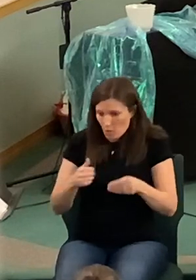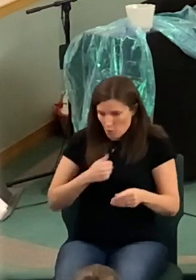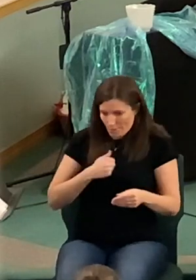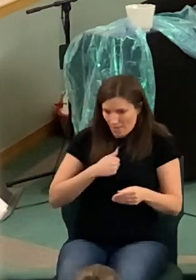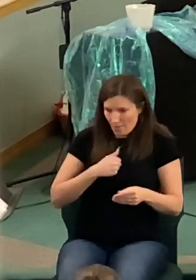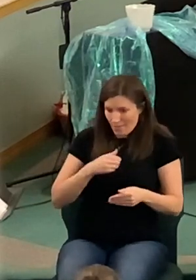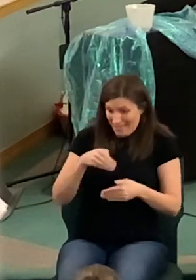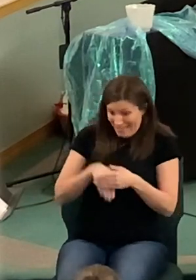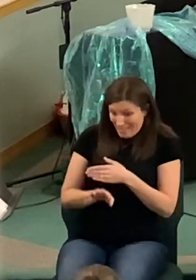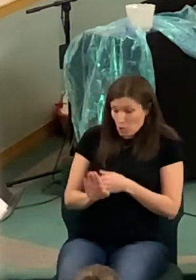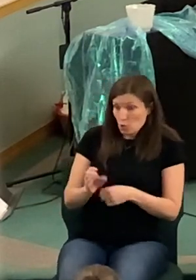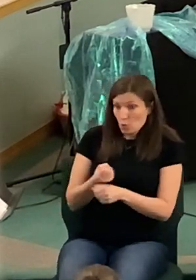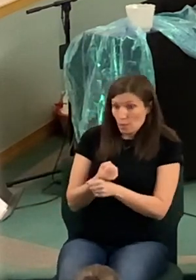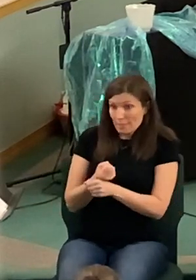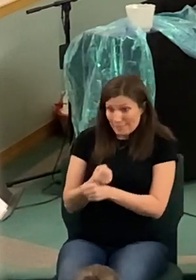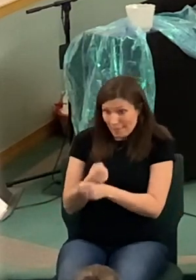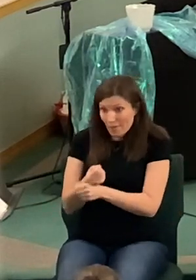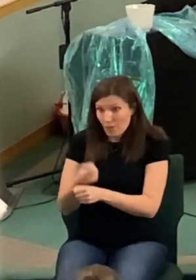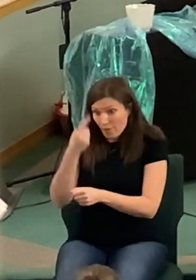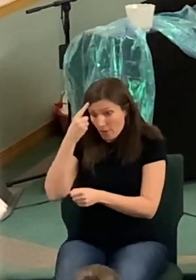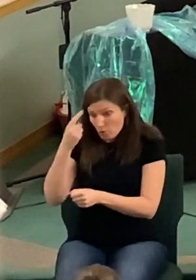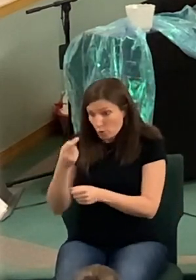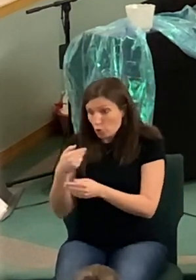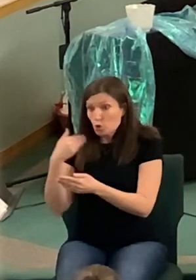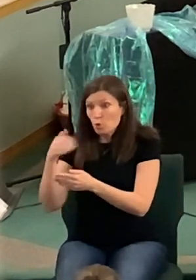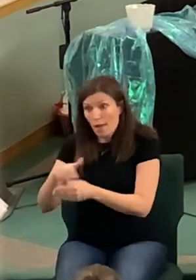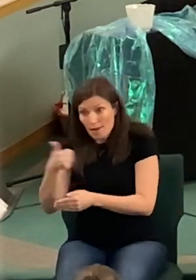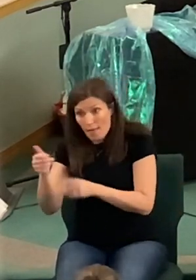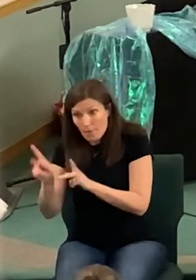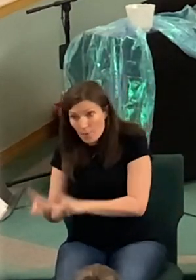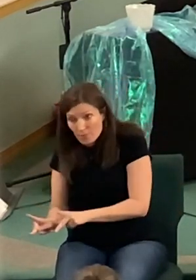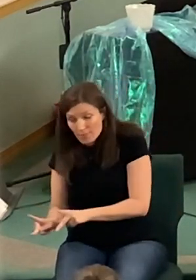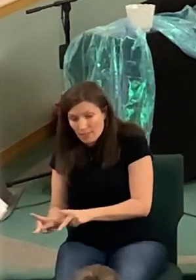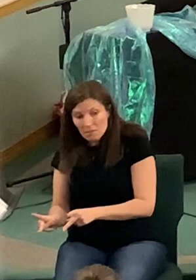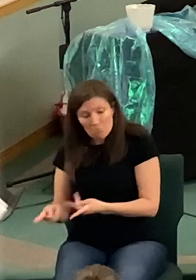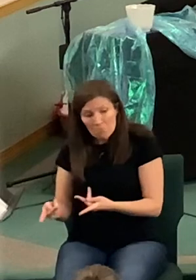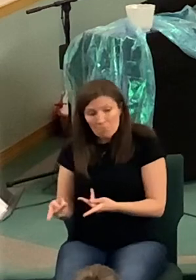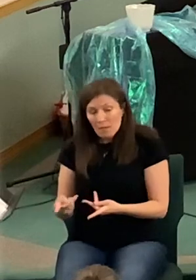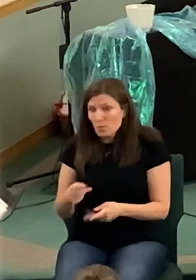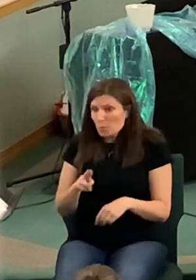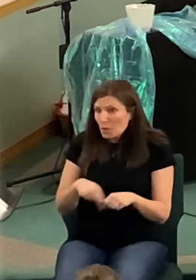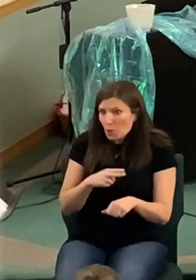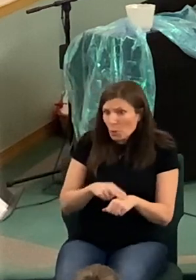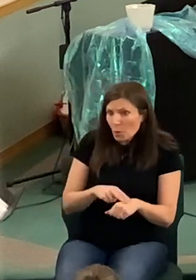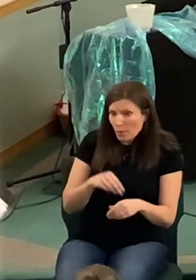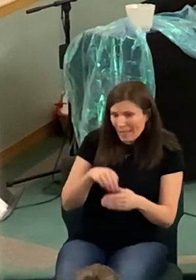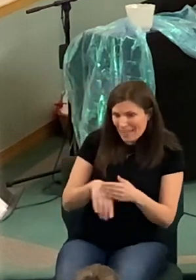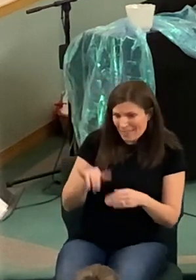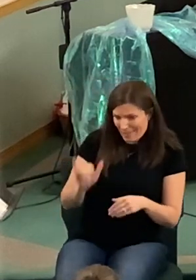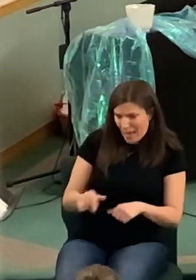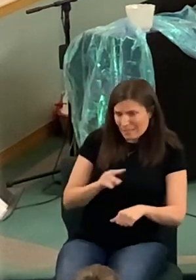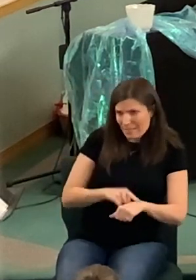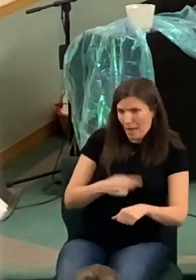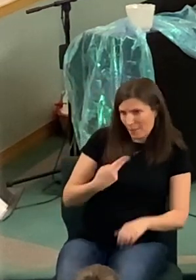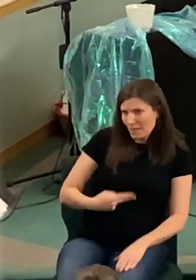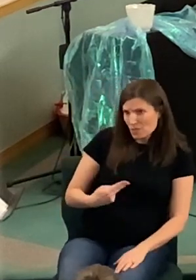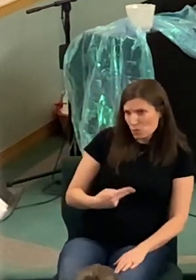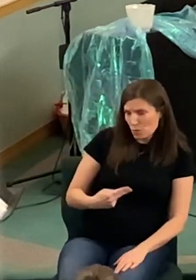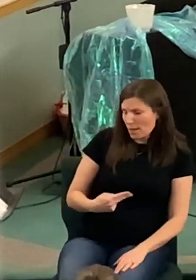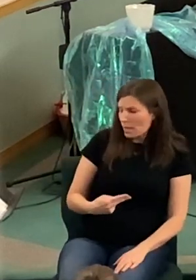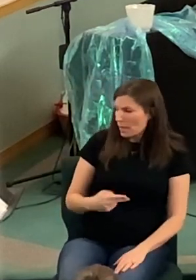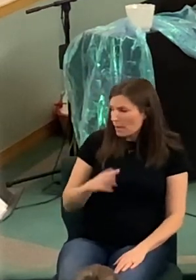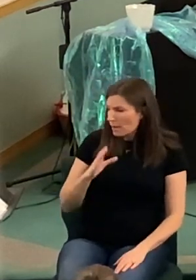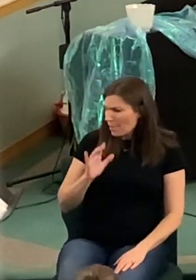And slavery is something that was common in this new century, first century time, so it's good we understand a little bit about